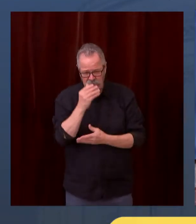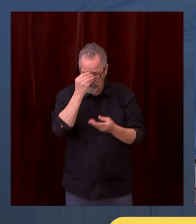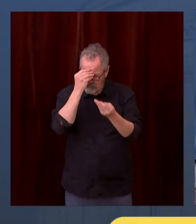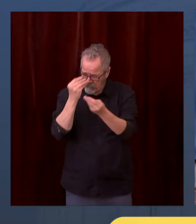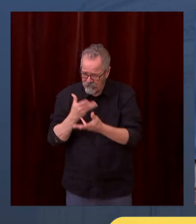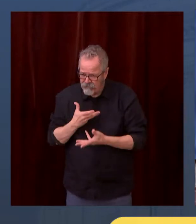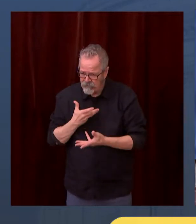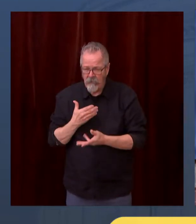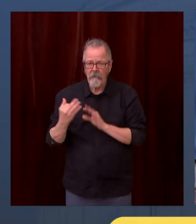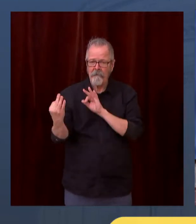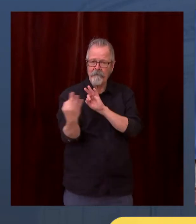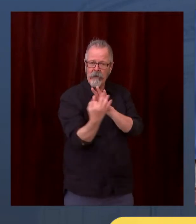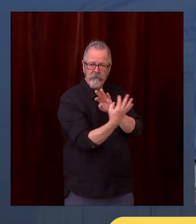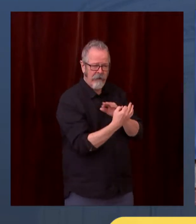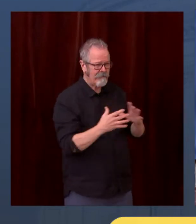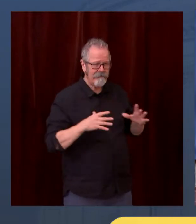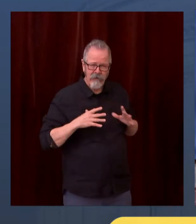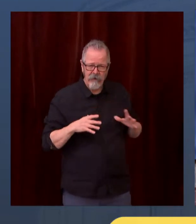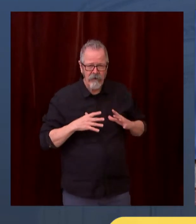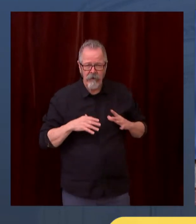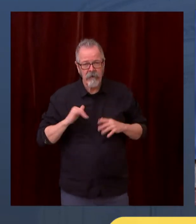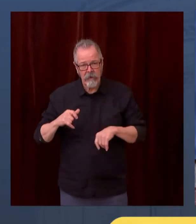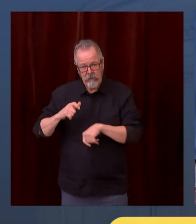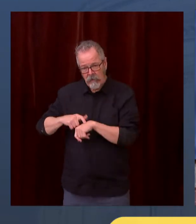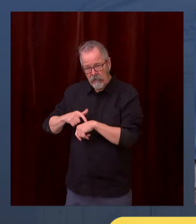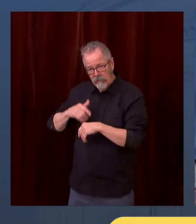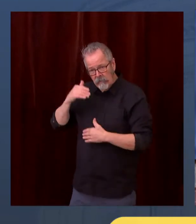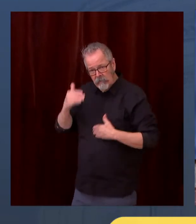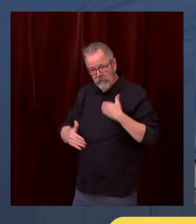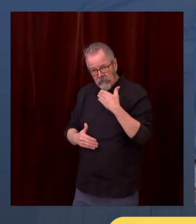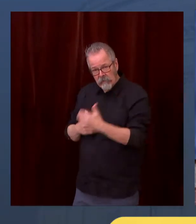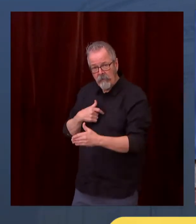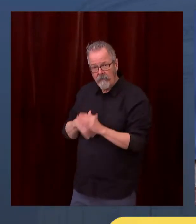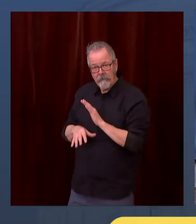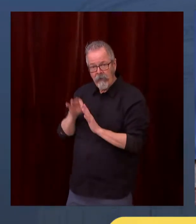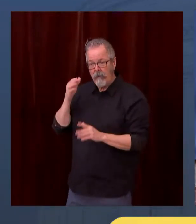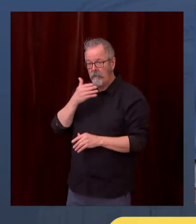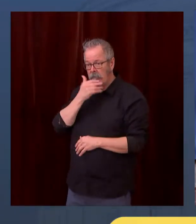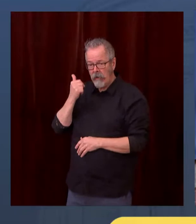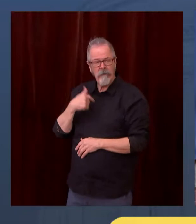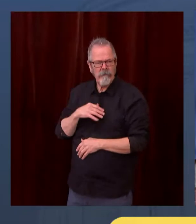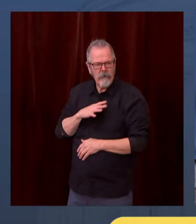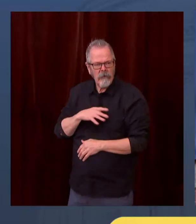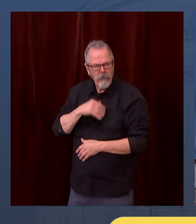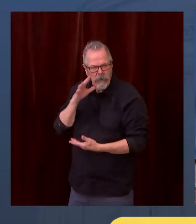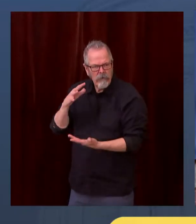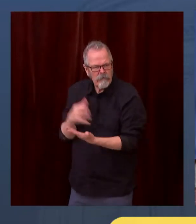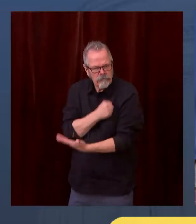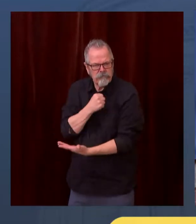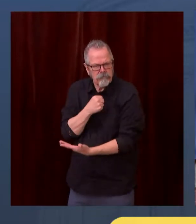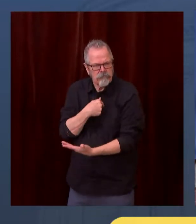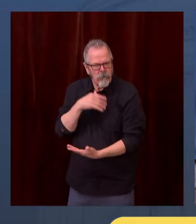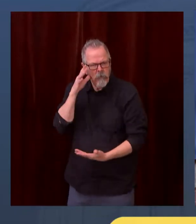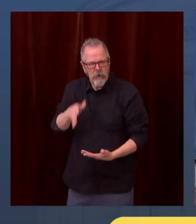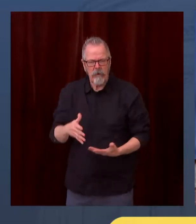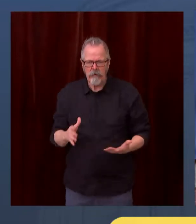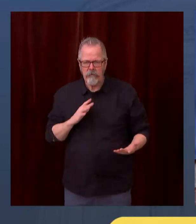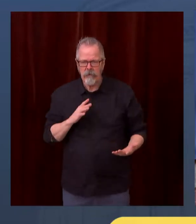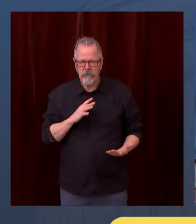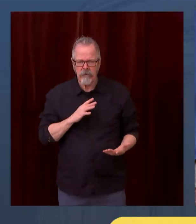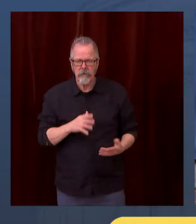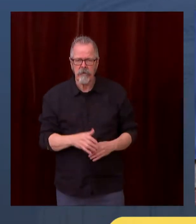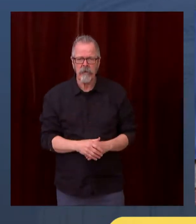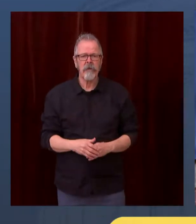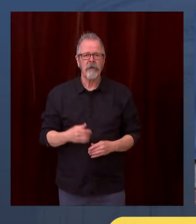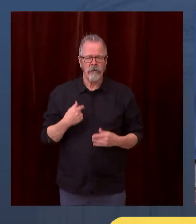if we find a better way to do it, we'll take it. On the issue of the time period, we've attempted to provide